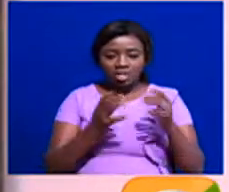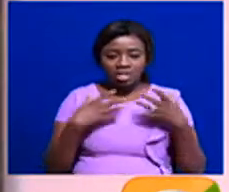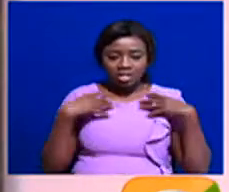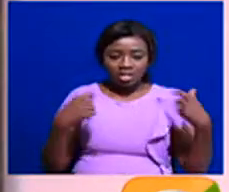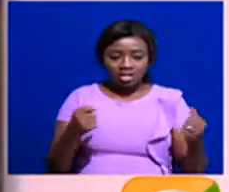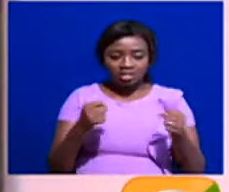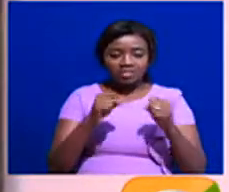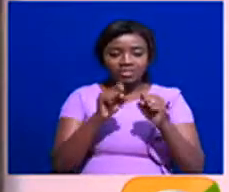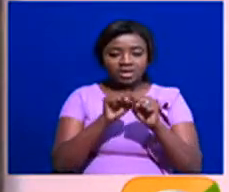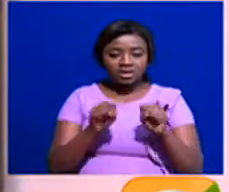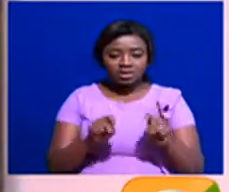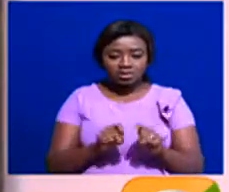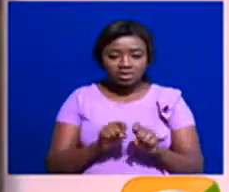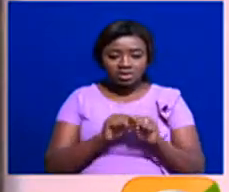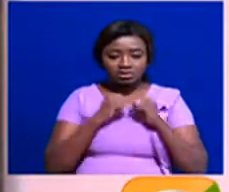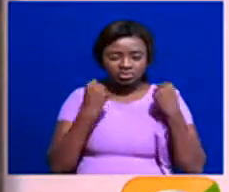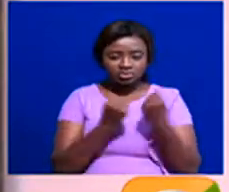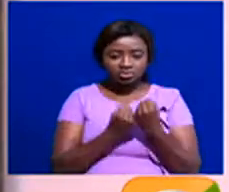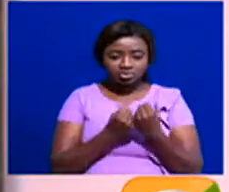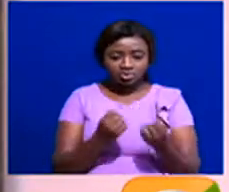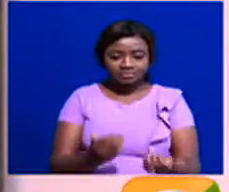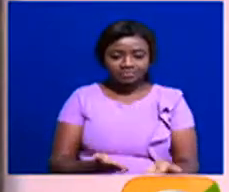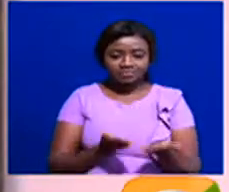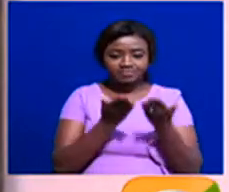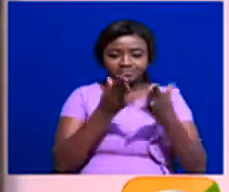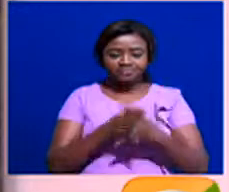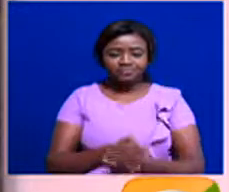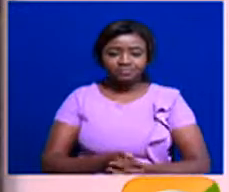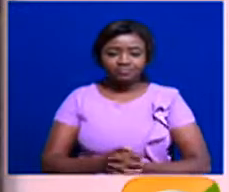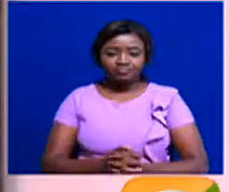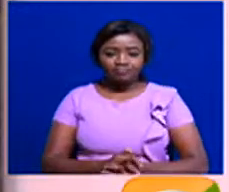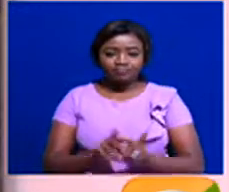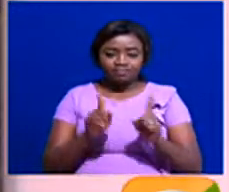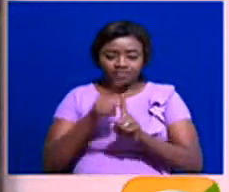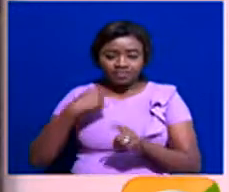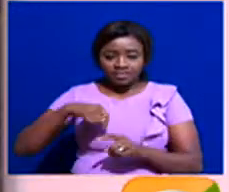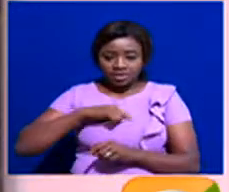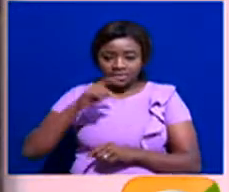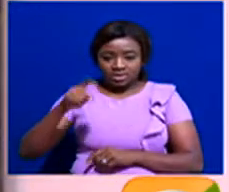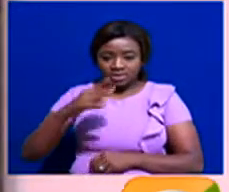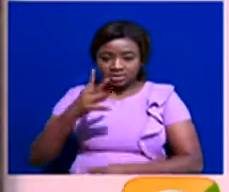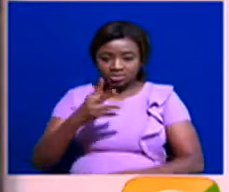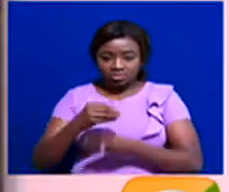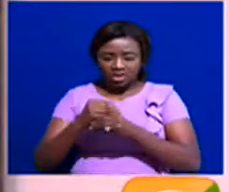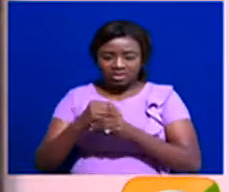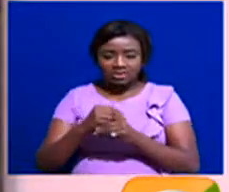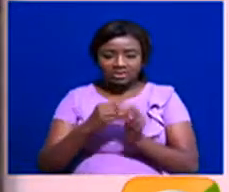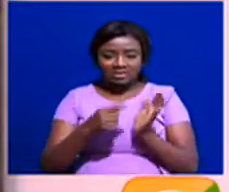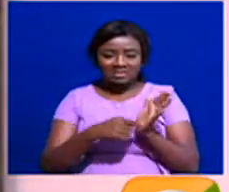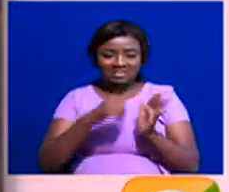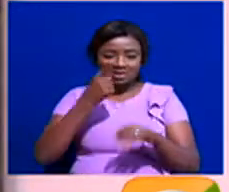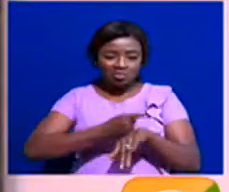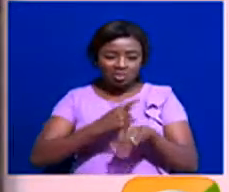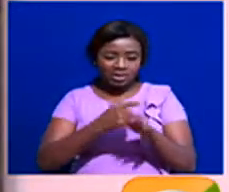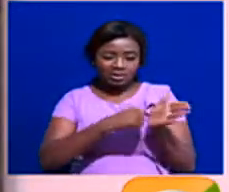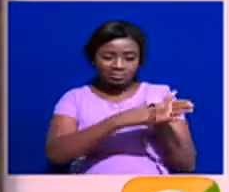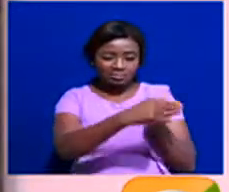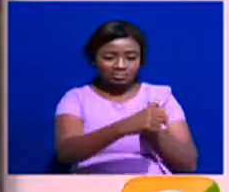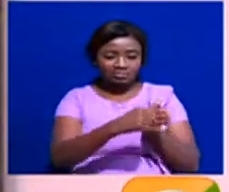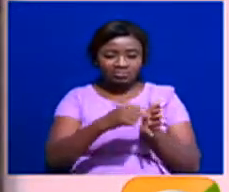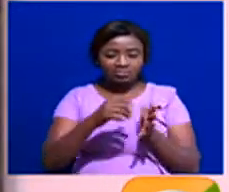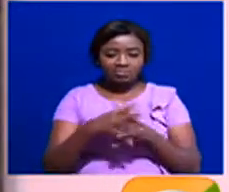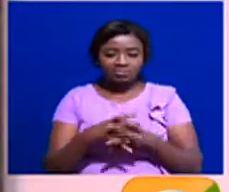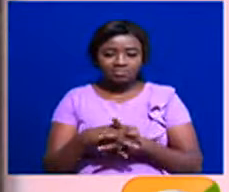the citizens. In addition, we need to increase the graphic health warnings, the size of the graphic health